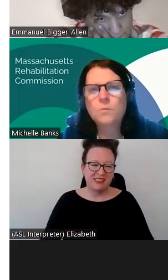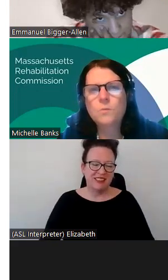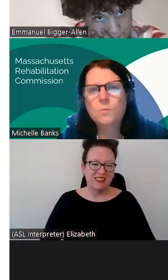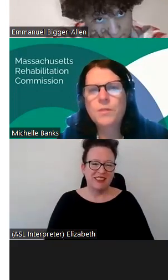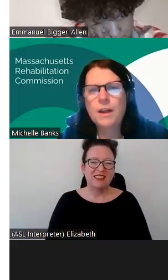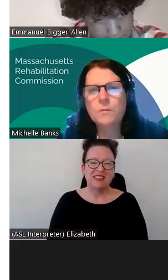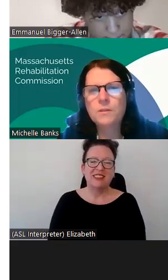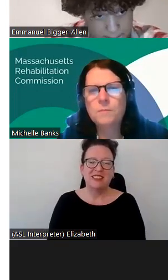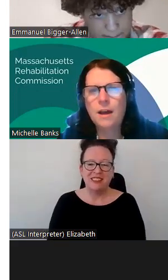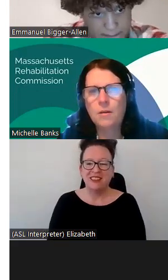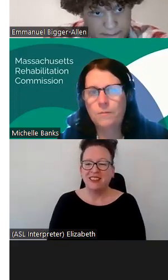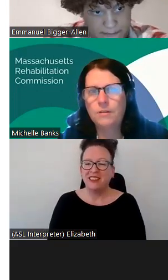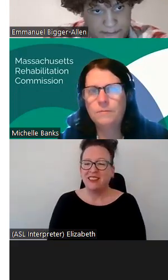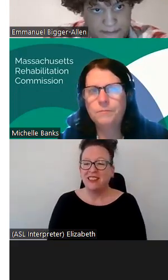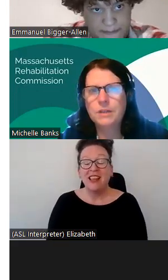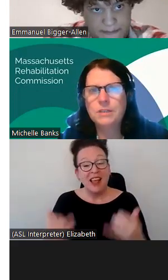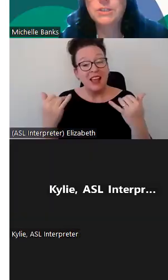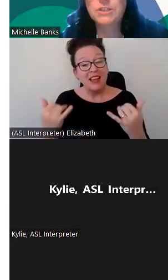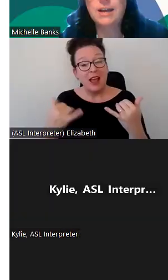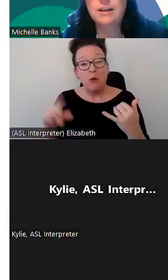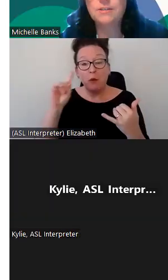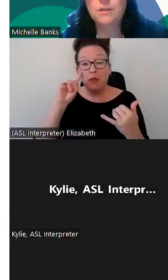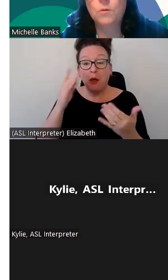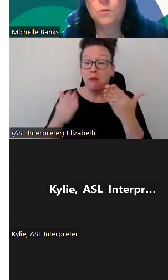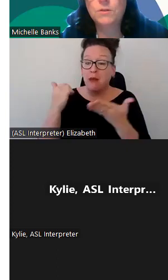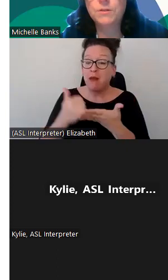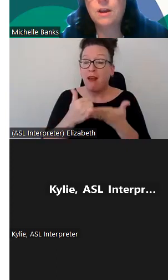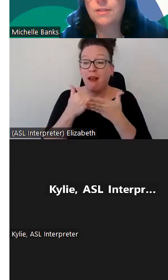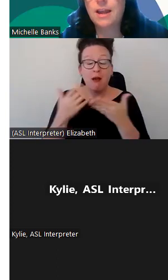So we thought it would be helpful to